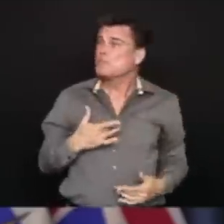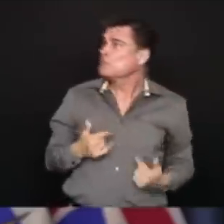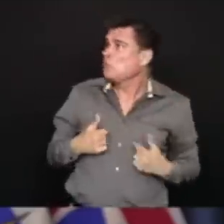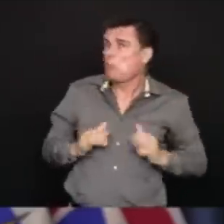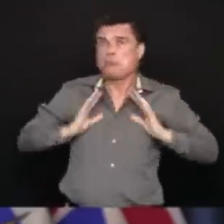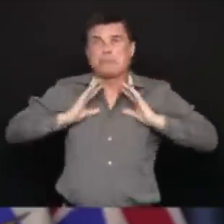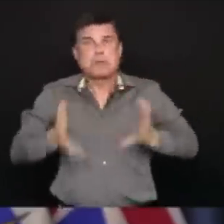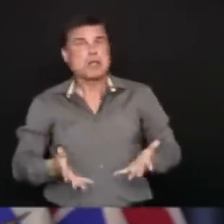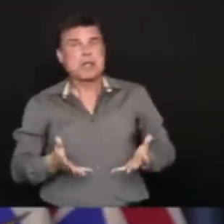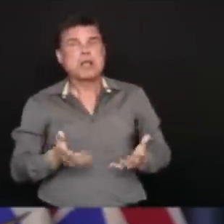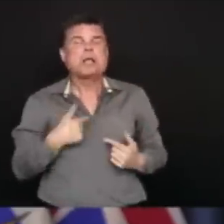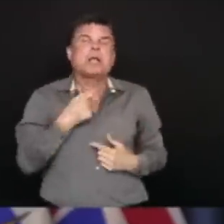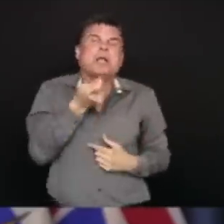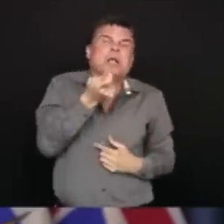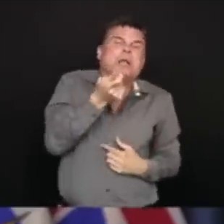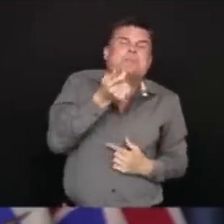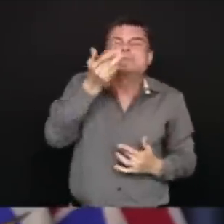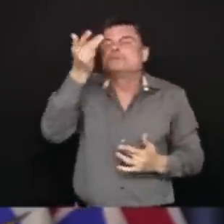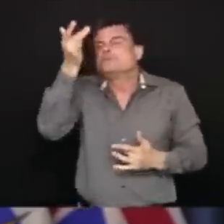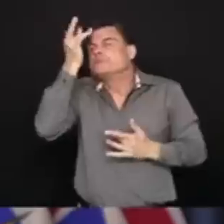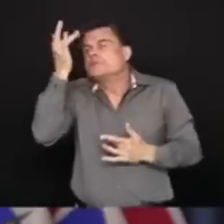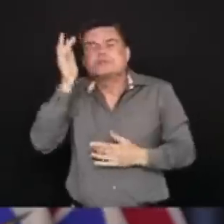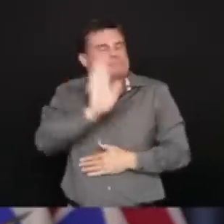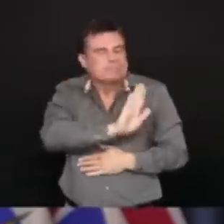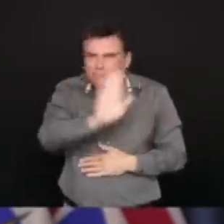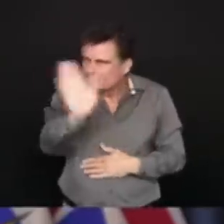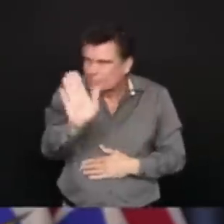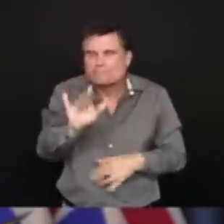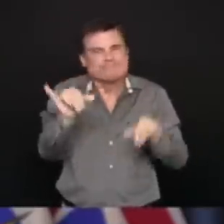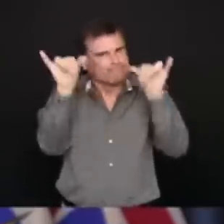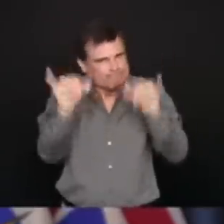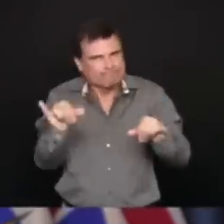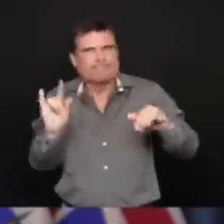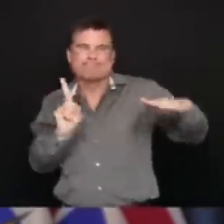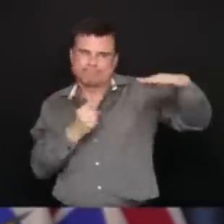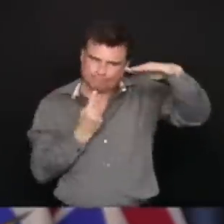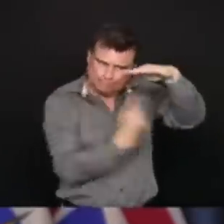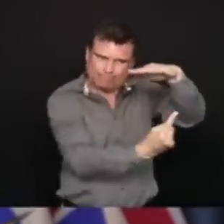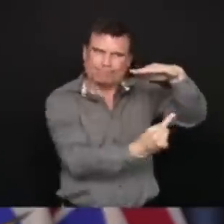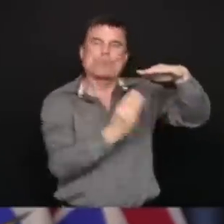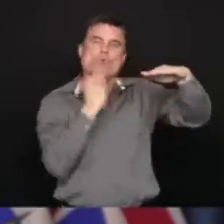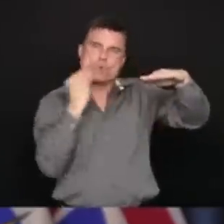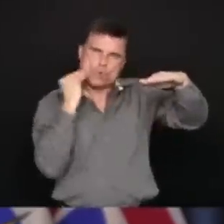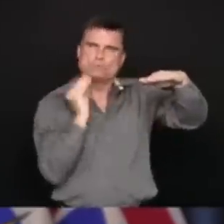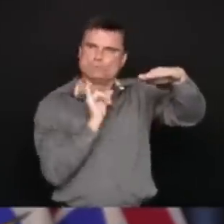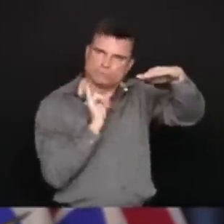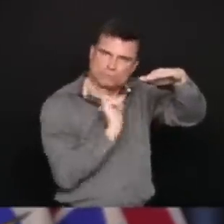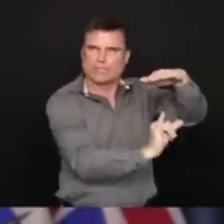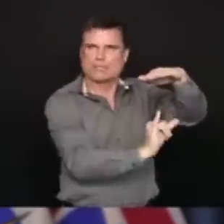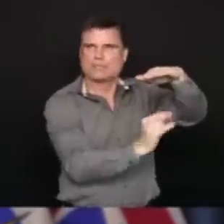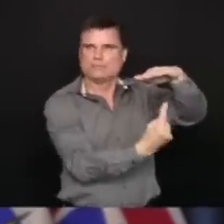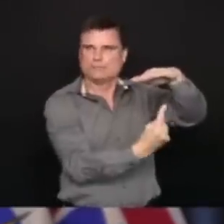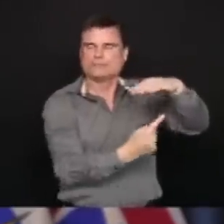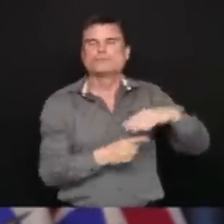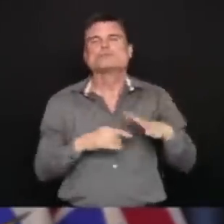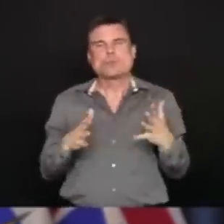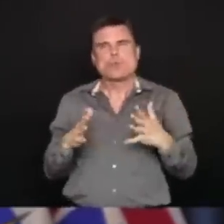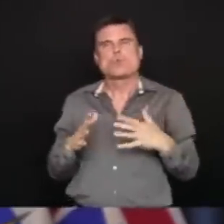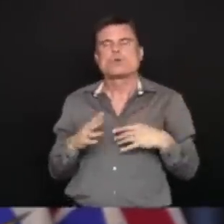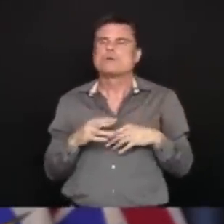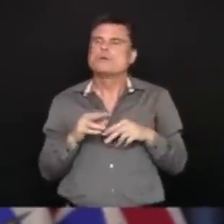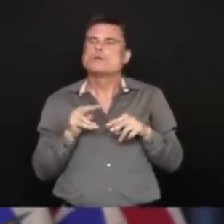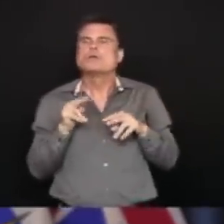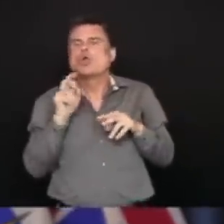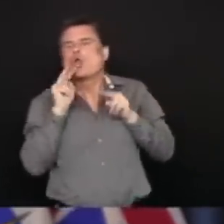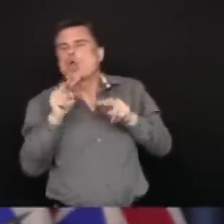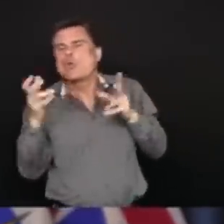continue, and we need to look at how we can open our schools, open our businesses, but still maintain those safe distances between